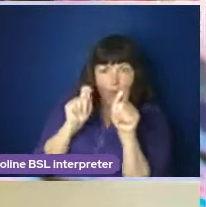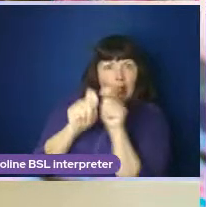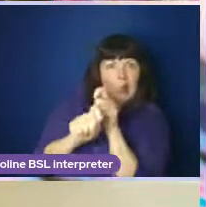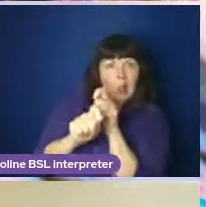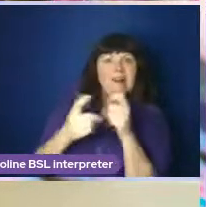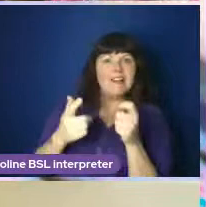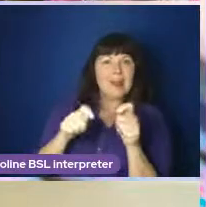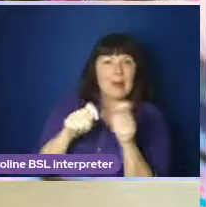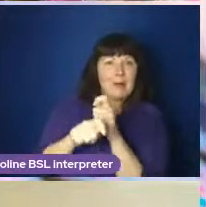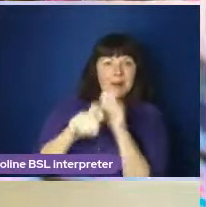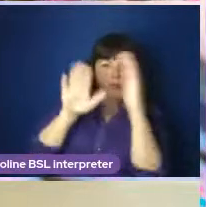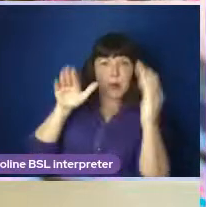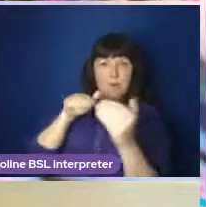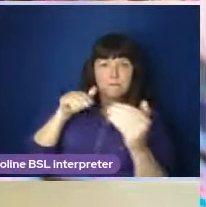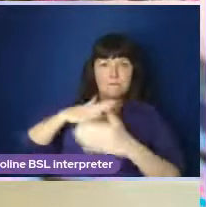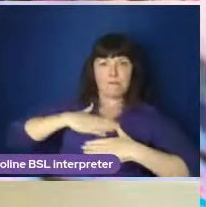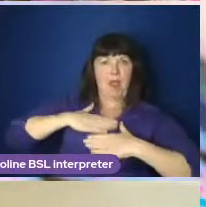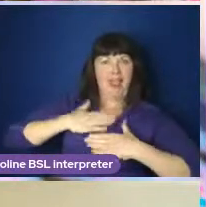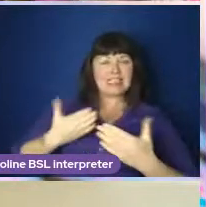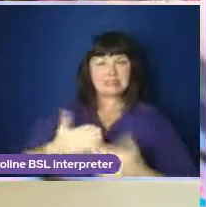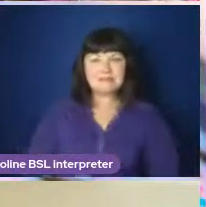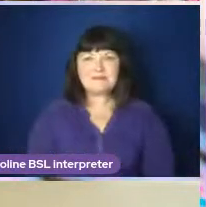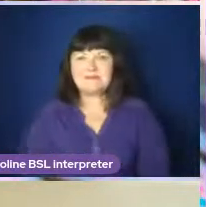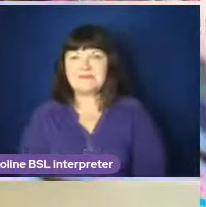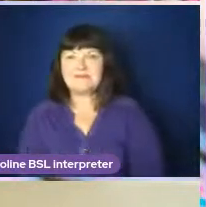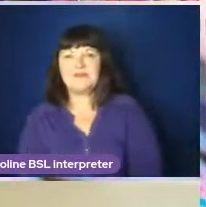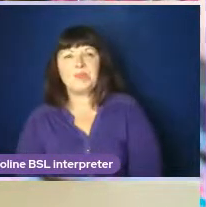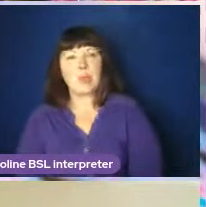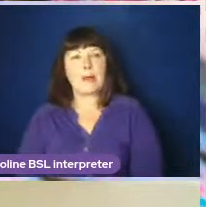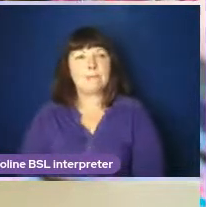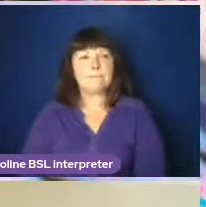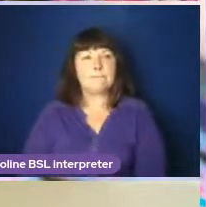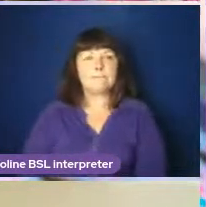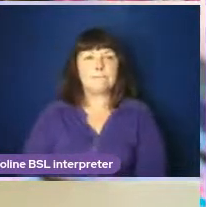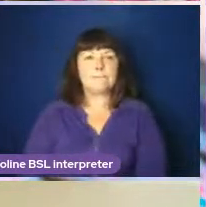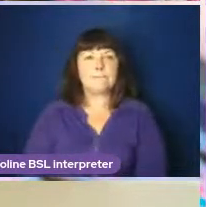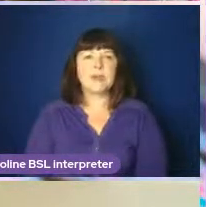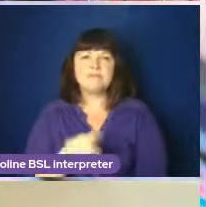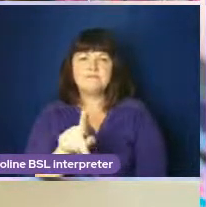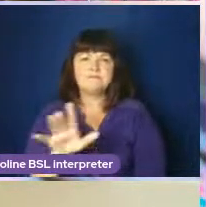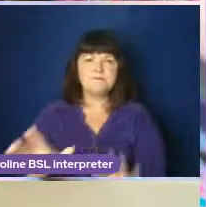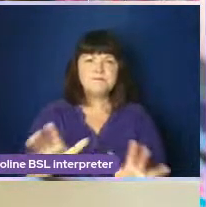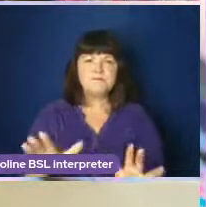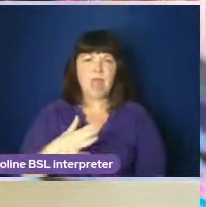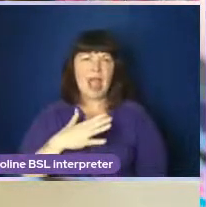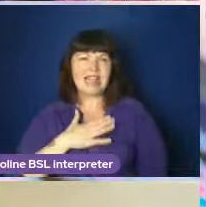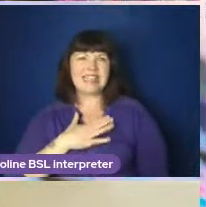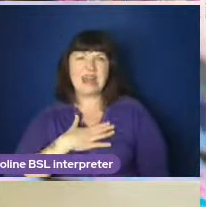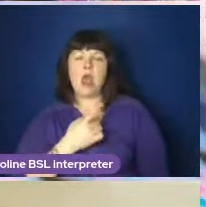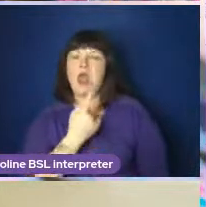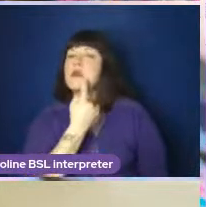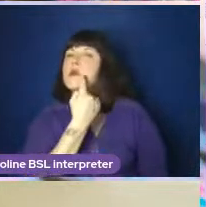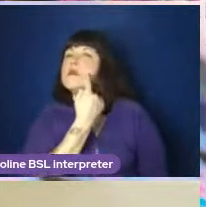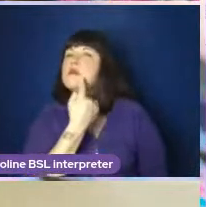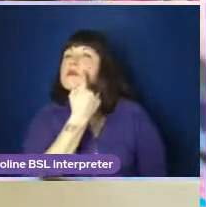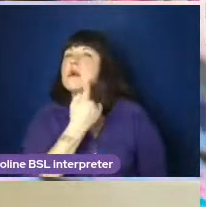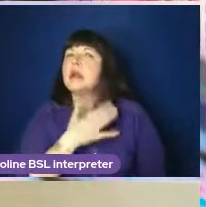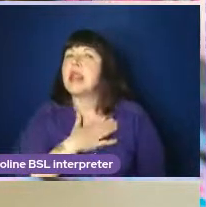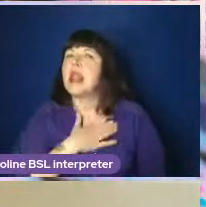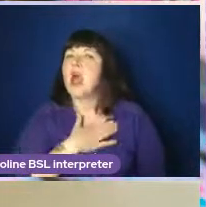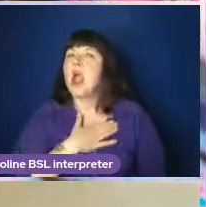with. But no, it's incredible. I didn't like that side of the mouth, so I thought I'd put the wording out that side of the